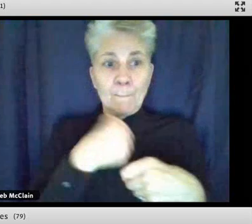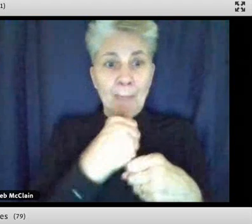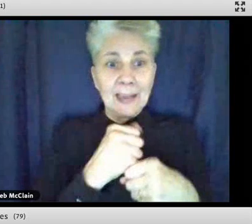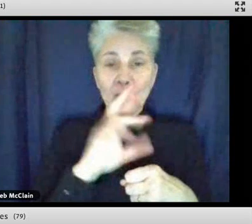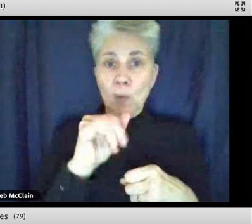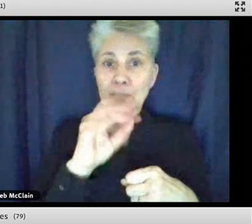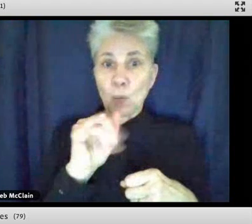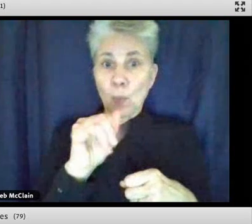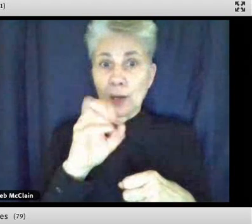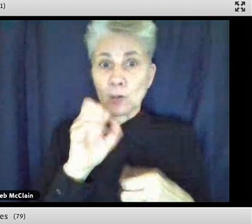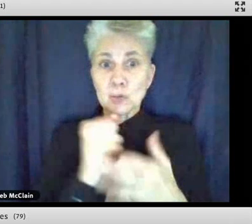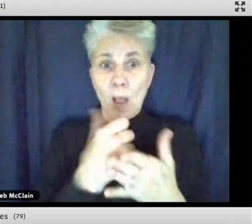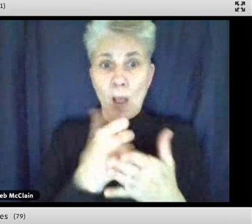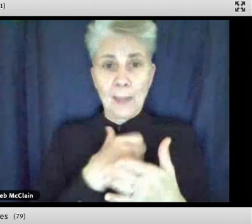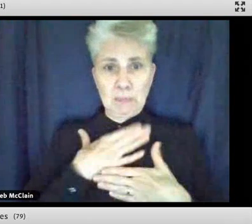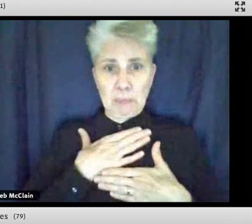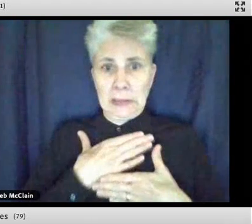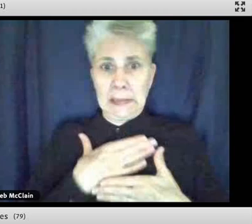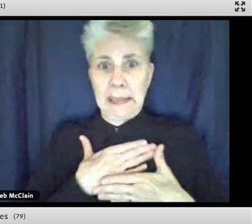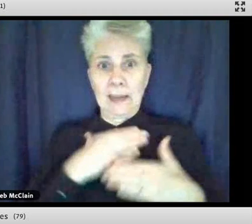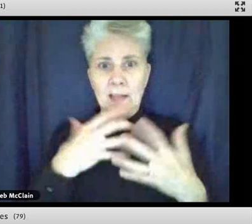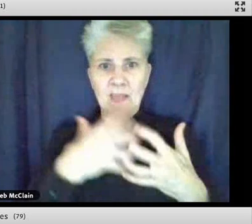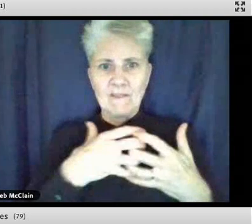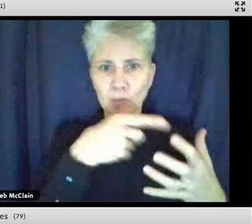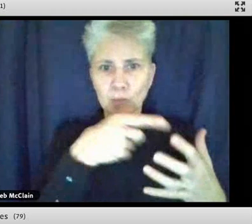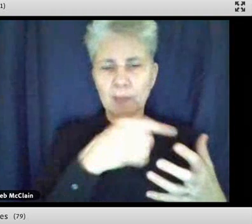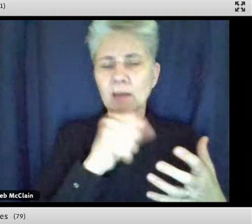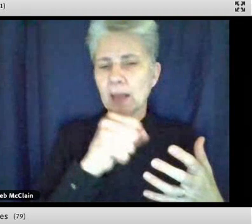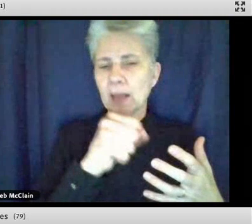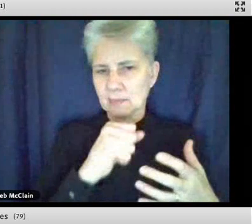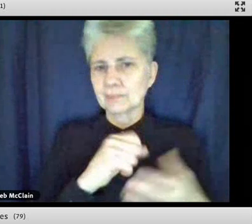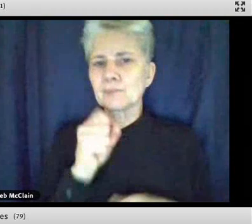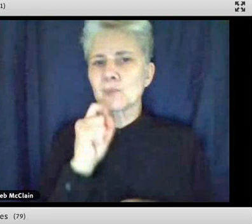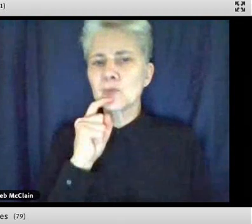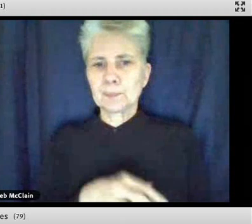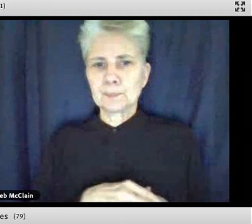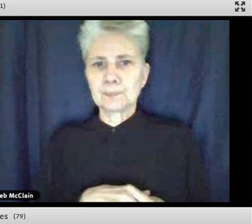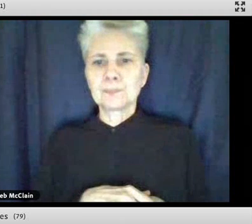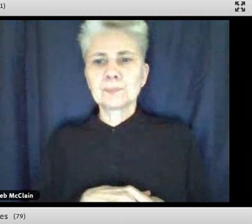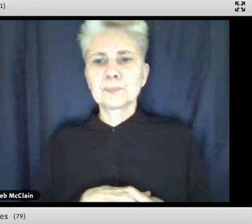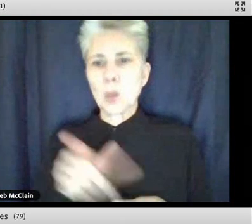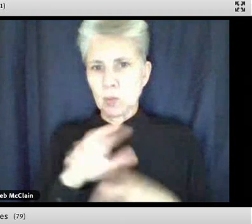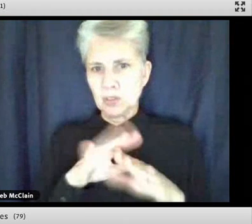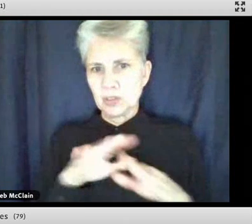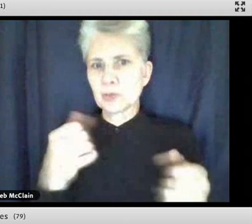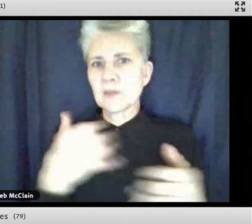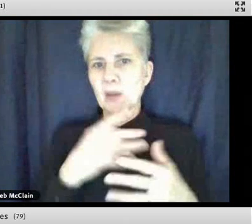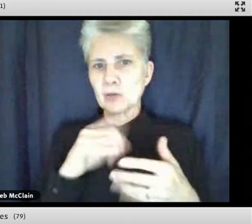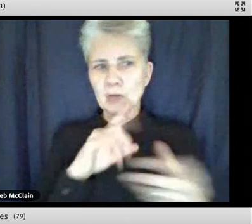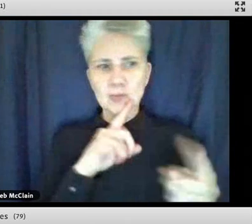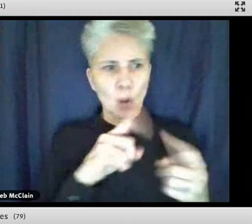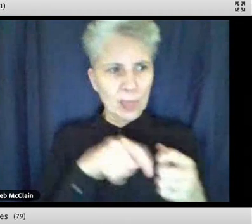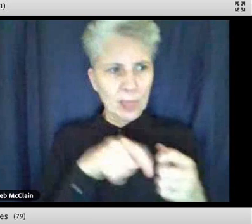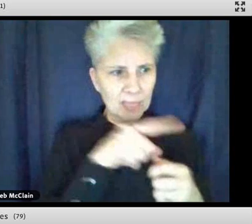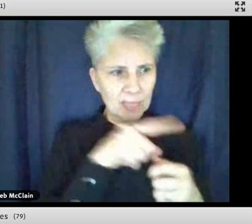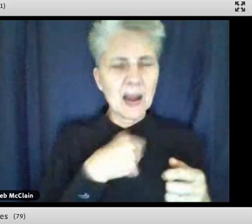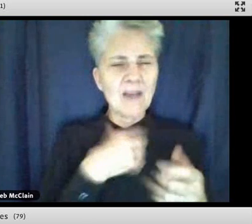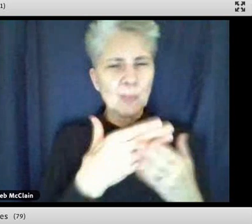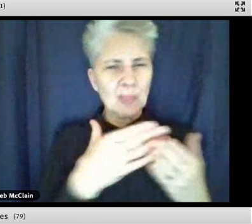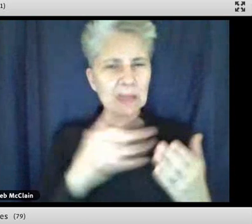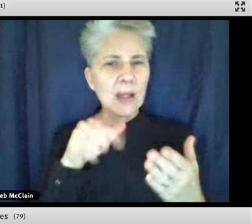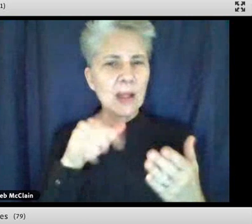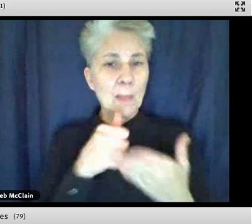and everything that are in the factory, definitely. Fear, your children's fear, yeah, trying to talk to them. And I've got some things later that might help with